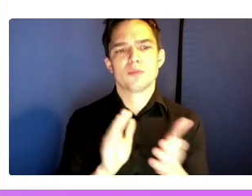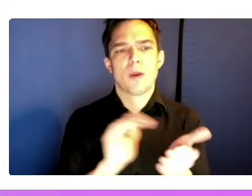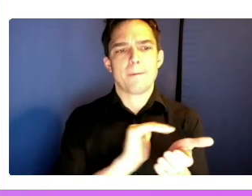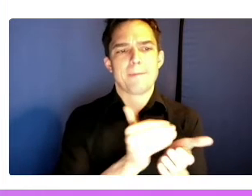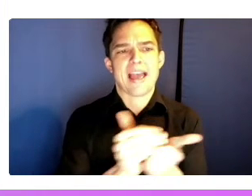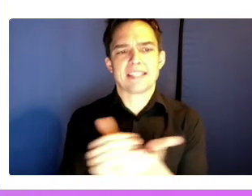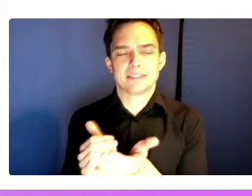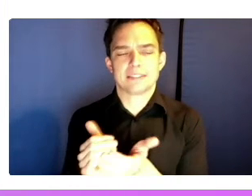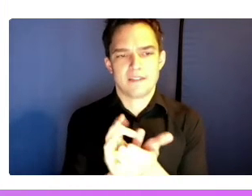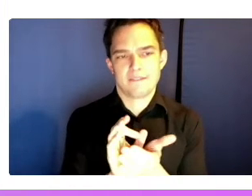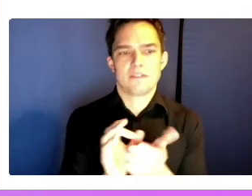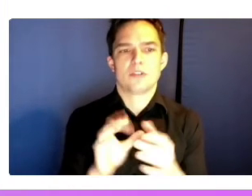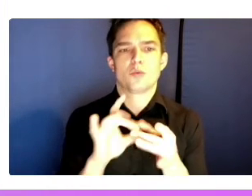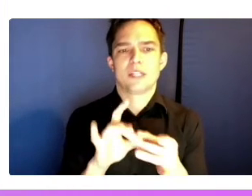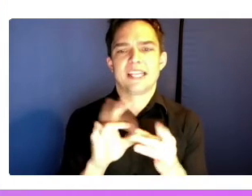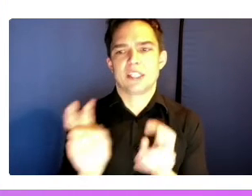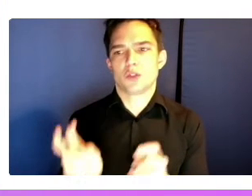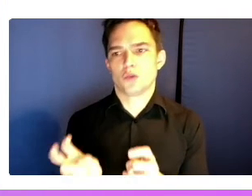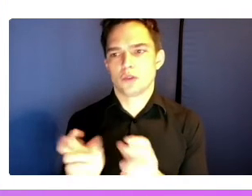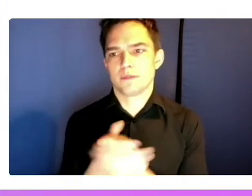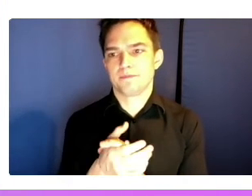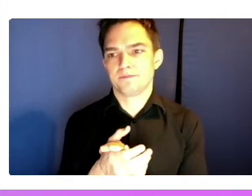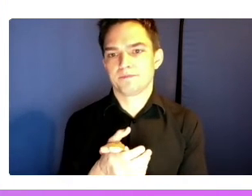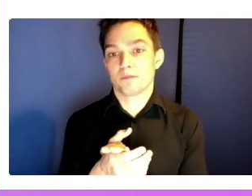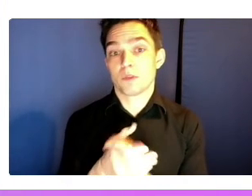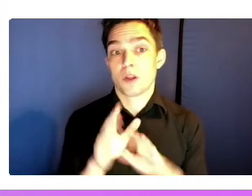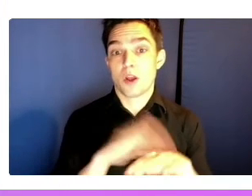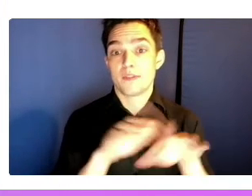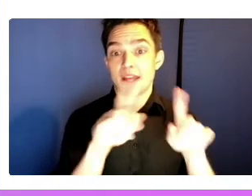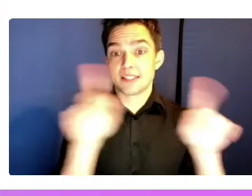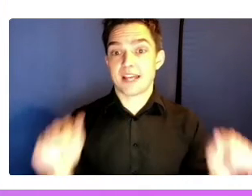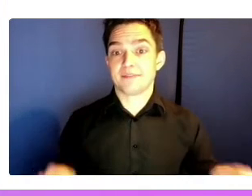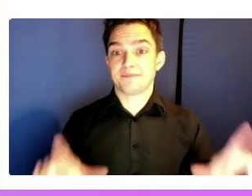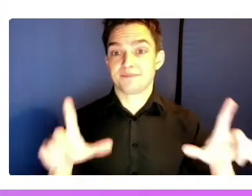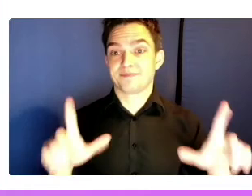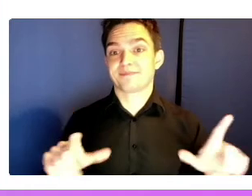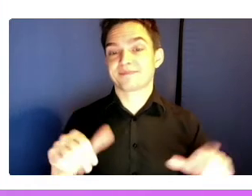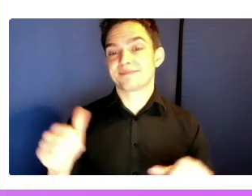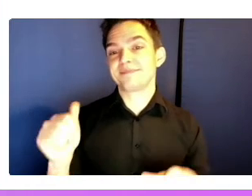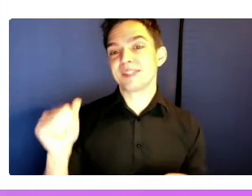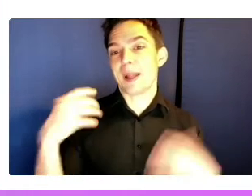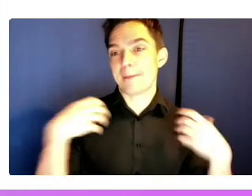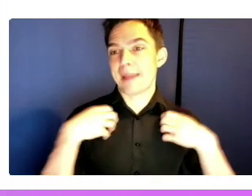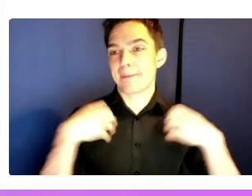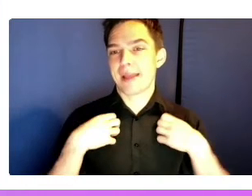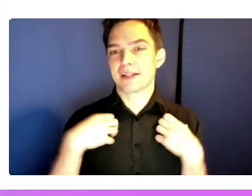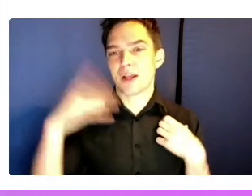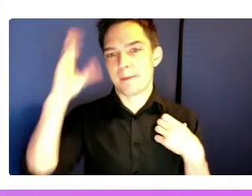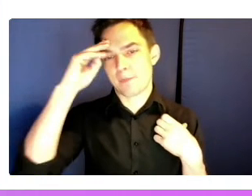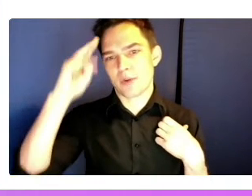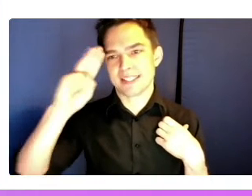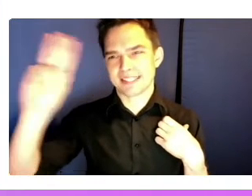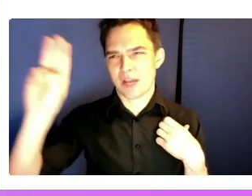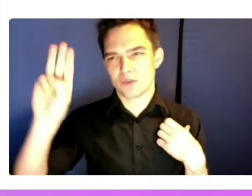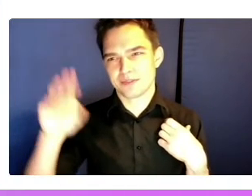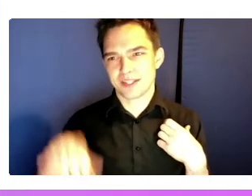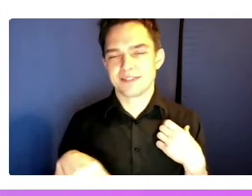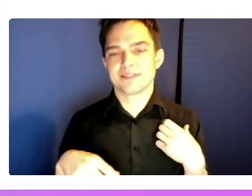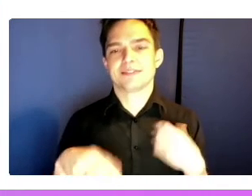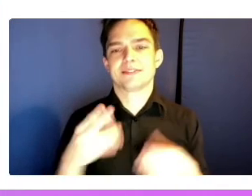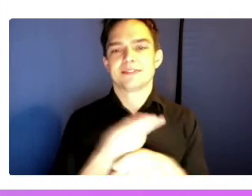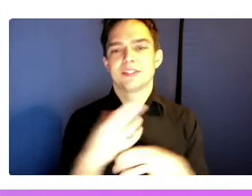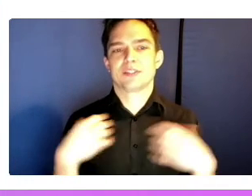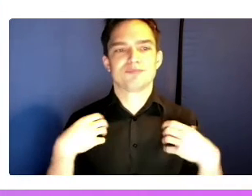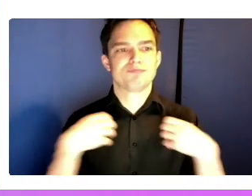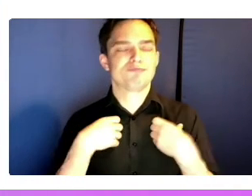related issues. And for this, on the slide, I have an illustration of a guy in a backpack, like a Boy Scout wearing a backpack. And